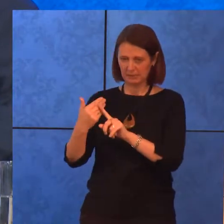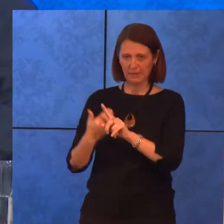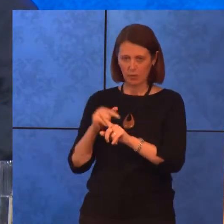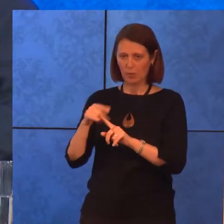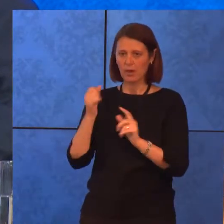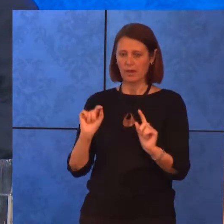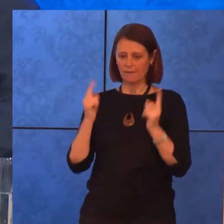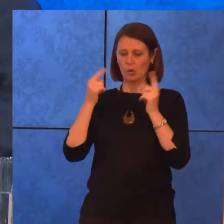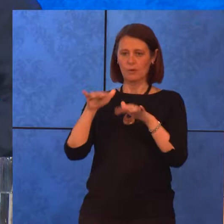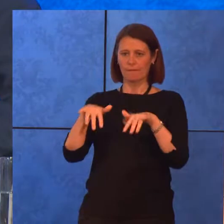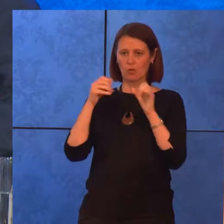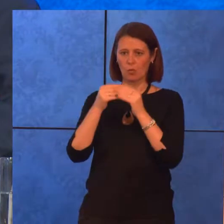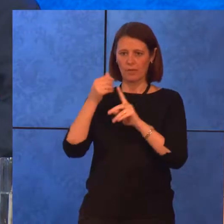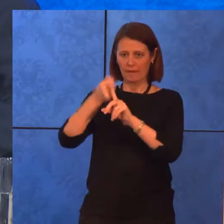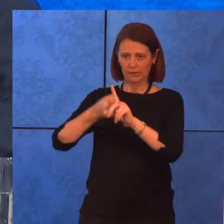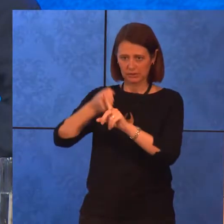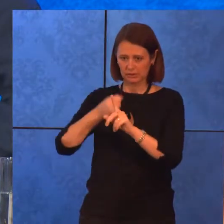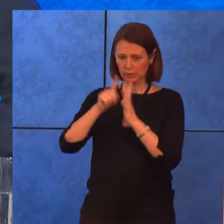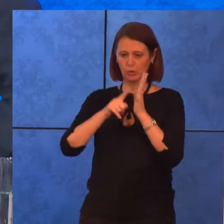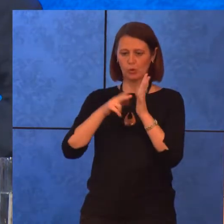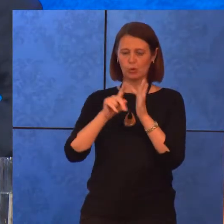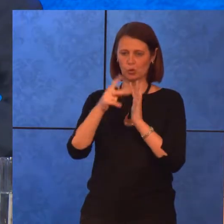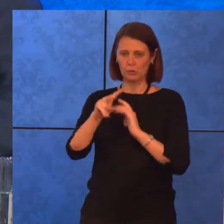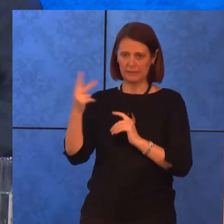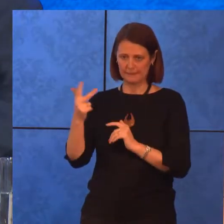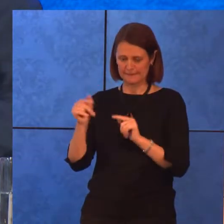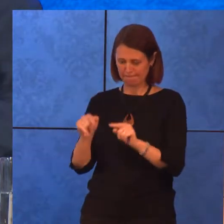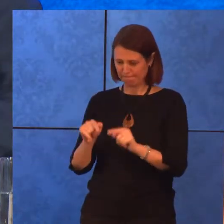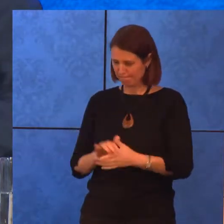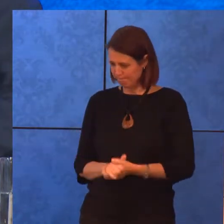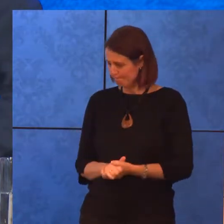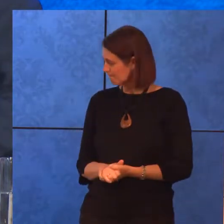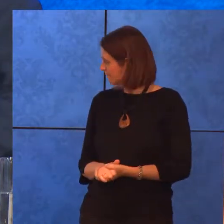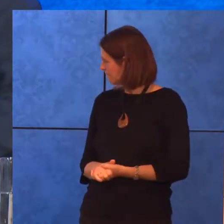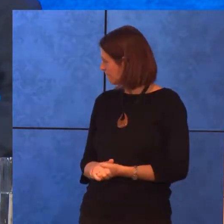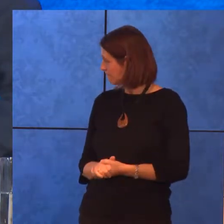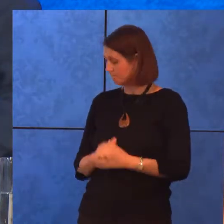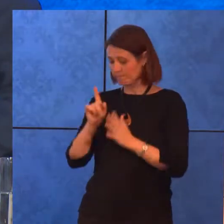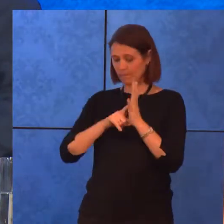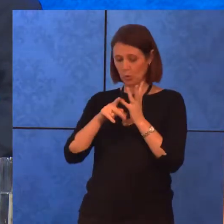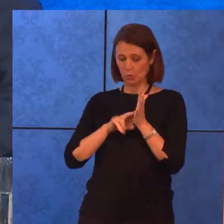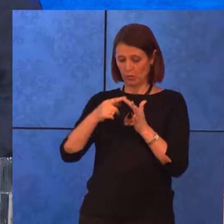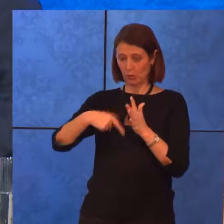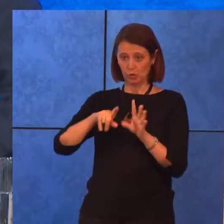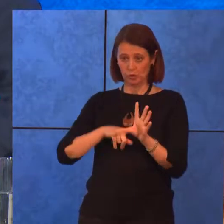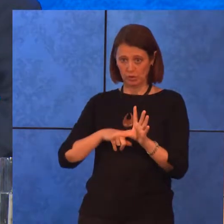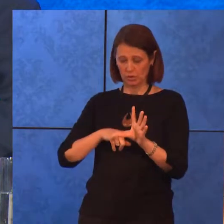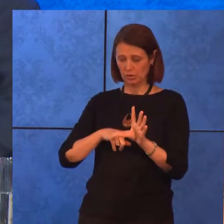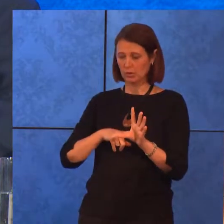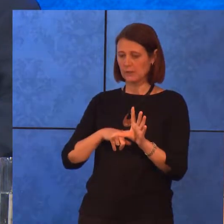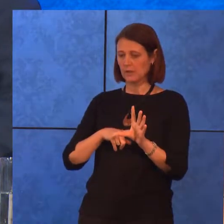first forum with advocates in June 2018. And in June this year, before